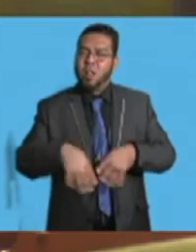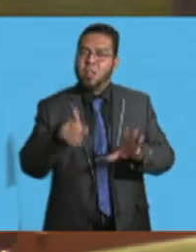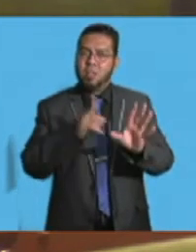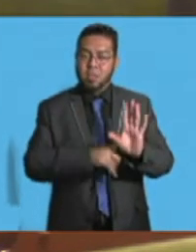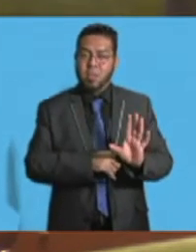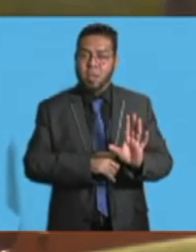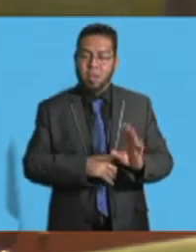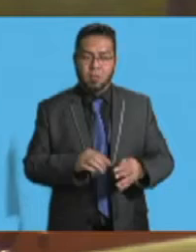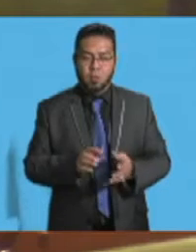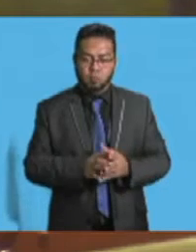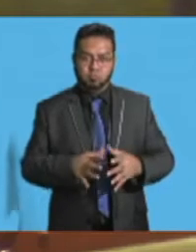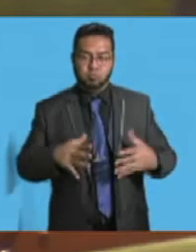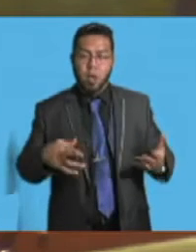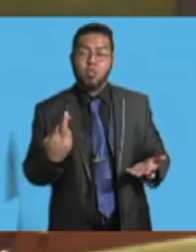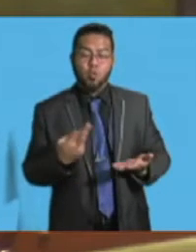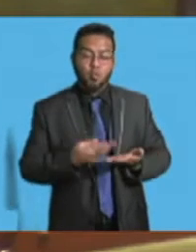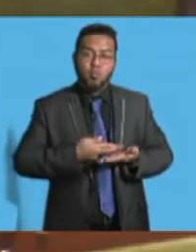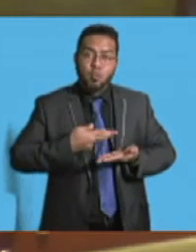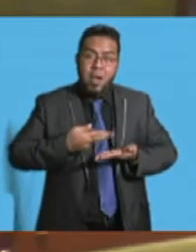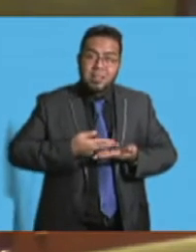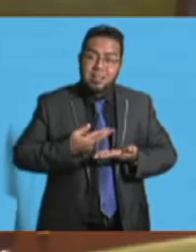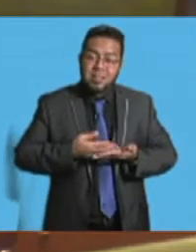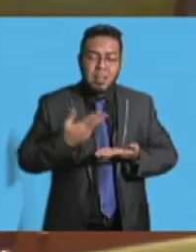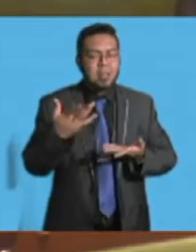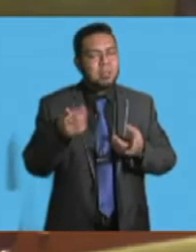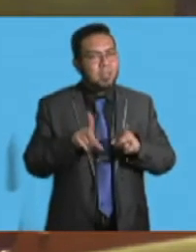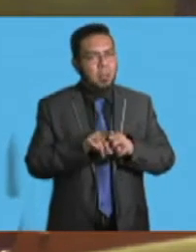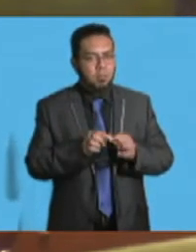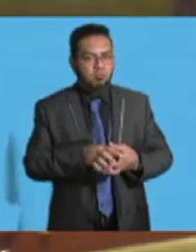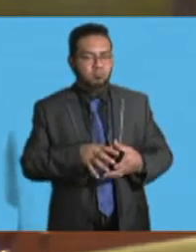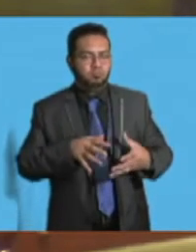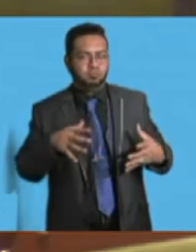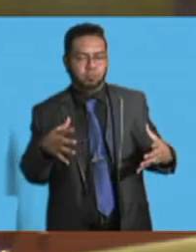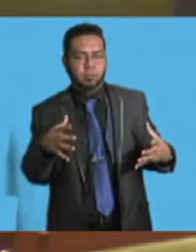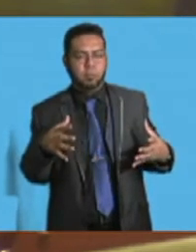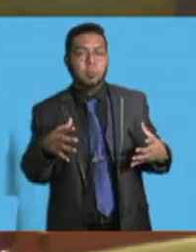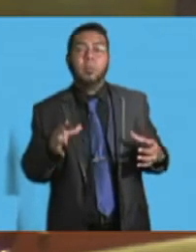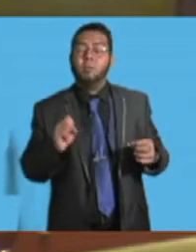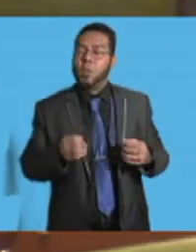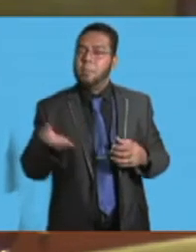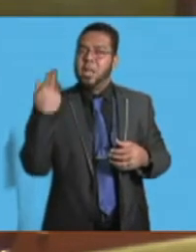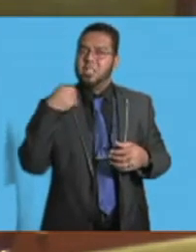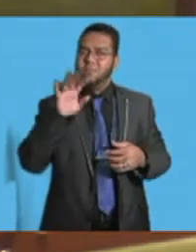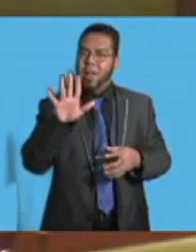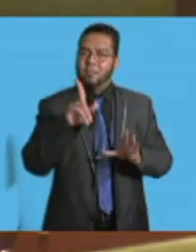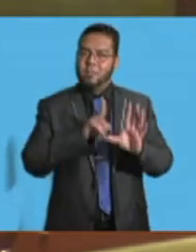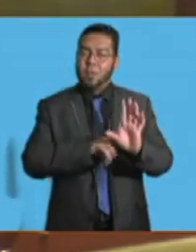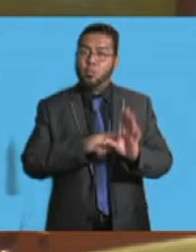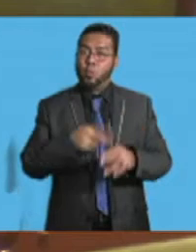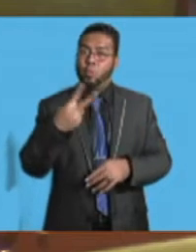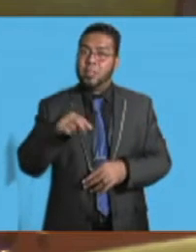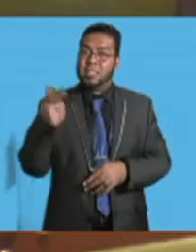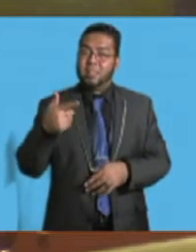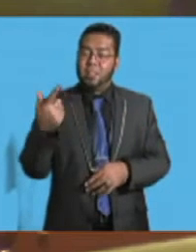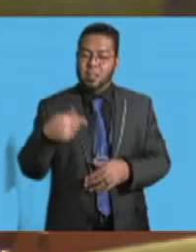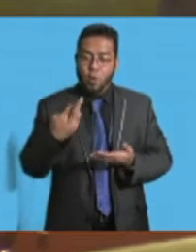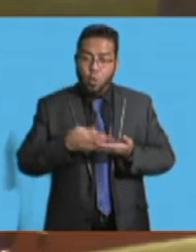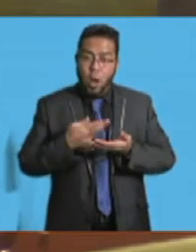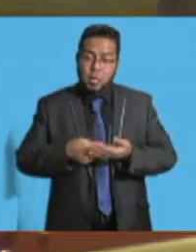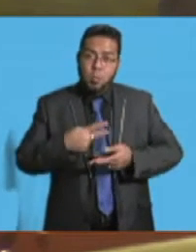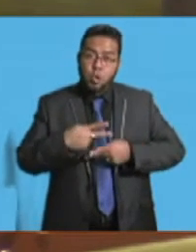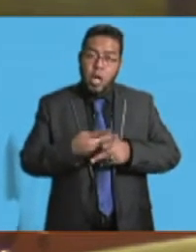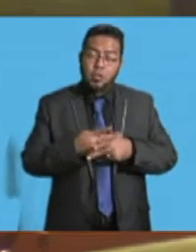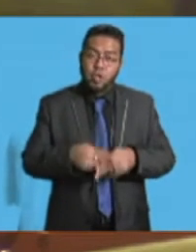continued to increase at an average growth rate of 16% for the past 5 years. In 2017, the total rice production amounts